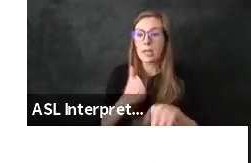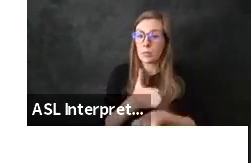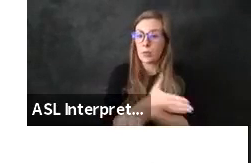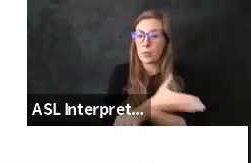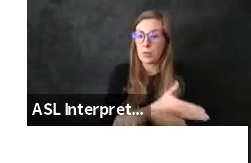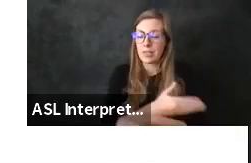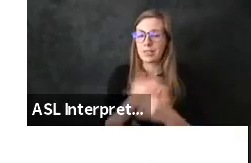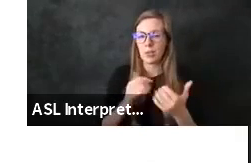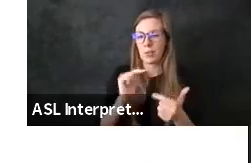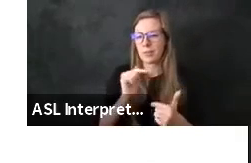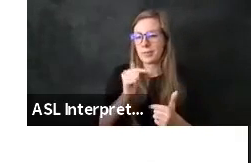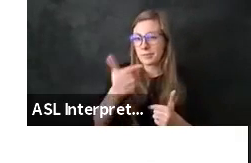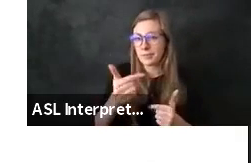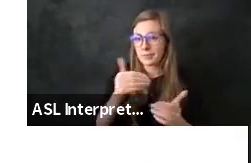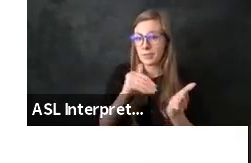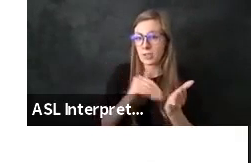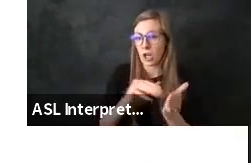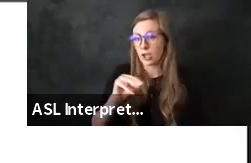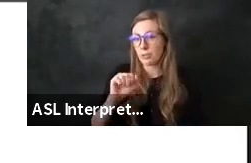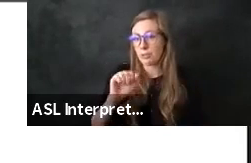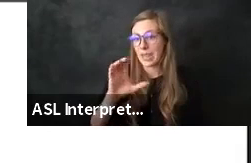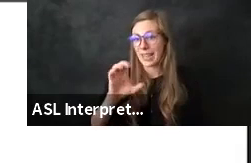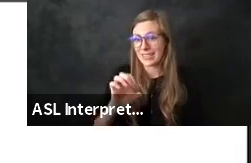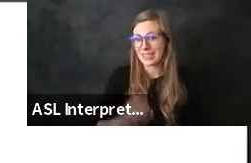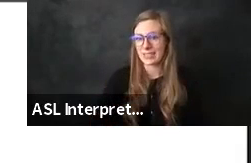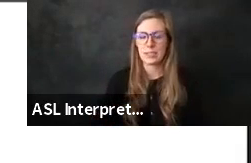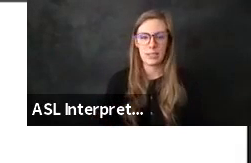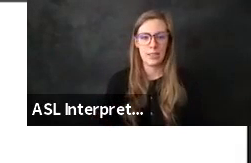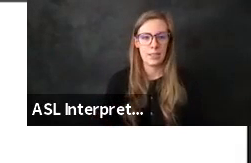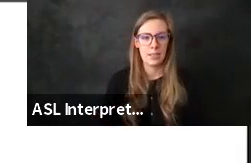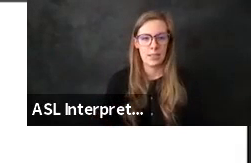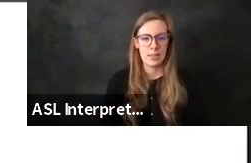for the last few slides here.